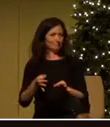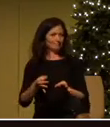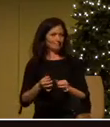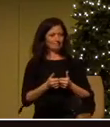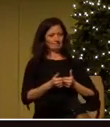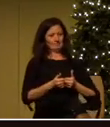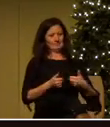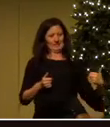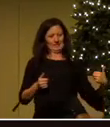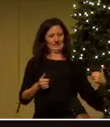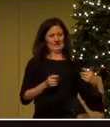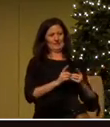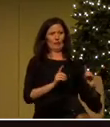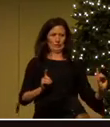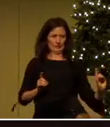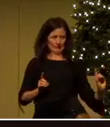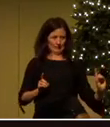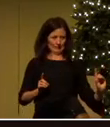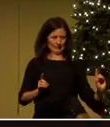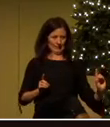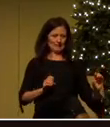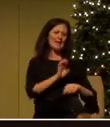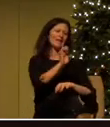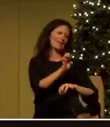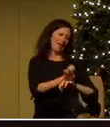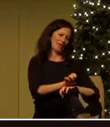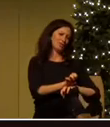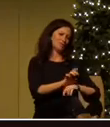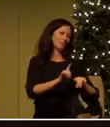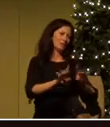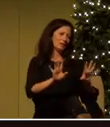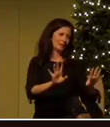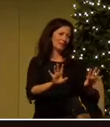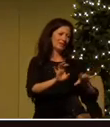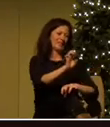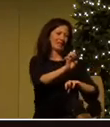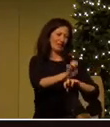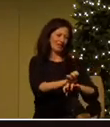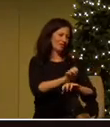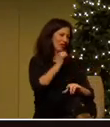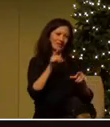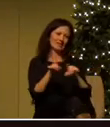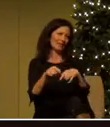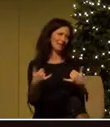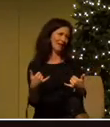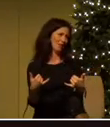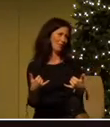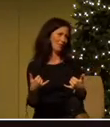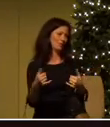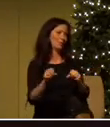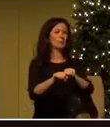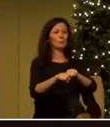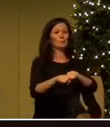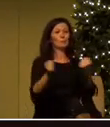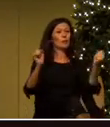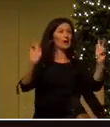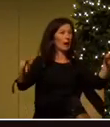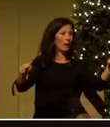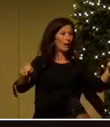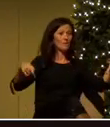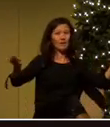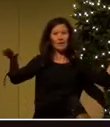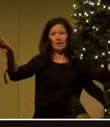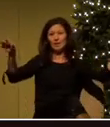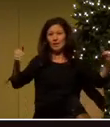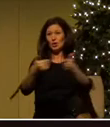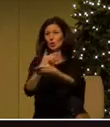her. Now, they were engaged, but in those days, engagements aren't like they are now, where you can break up and go to another